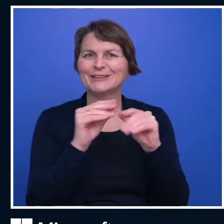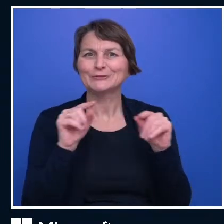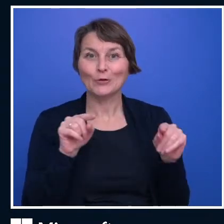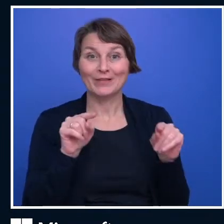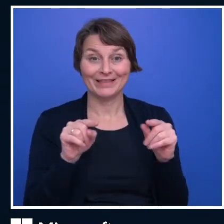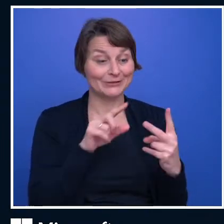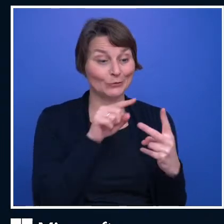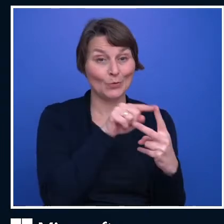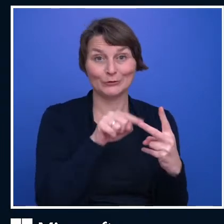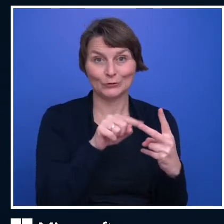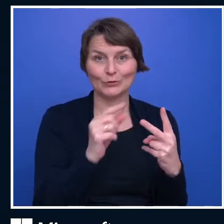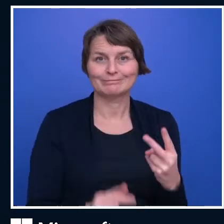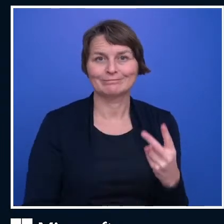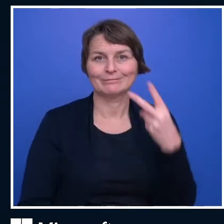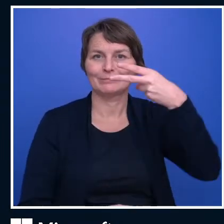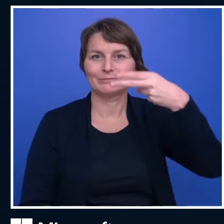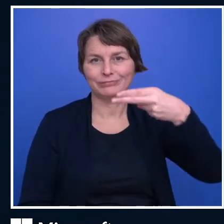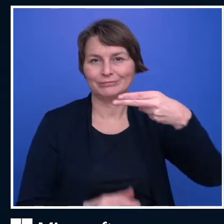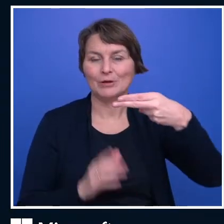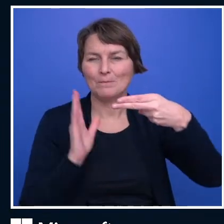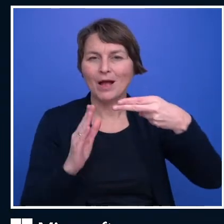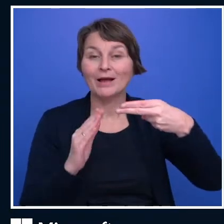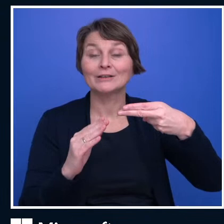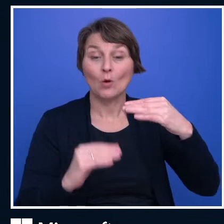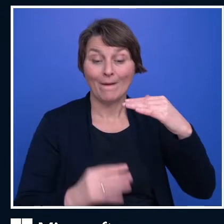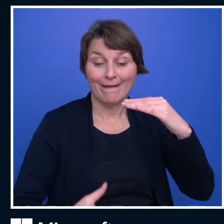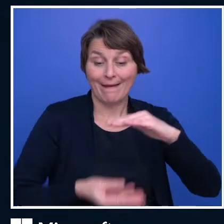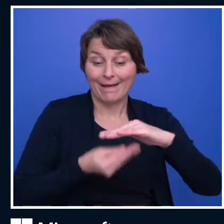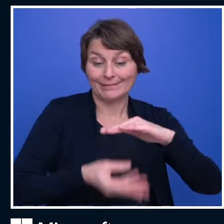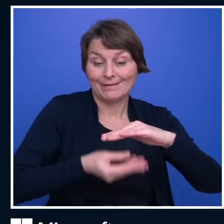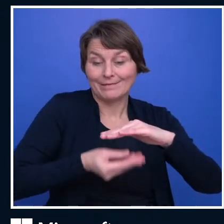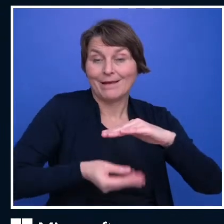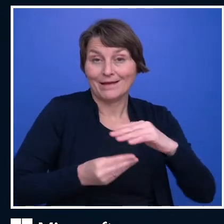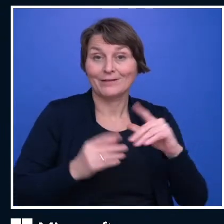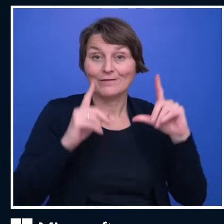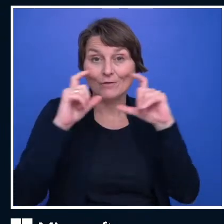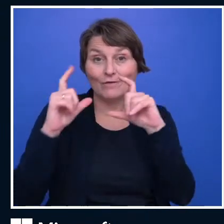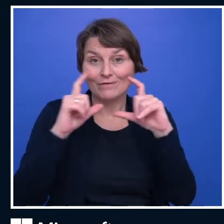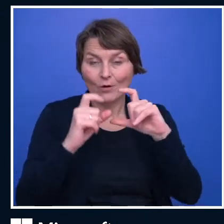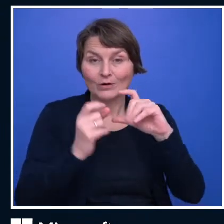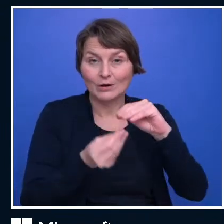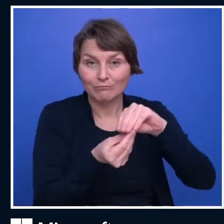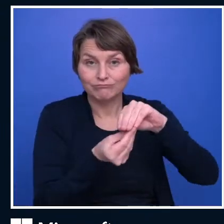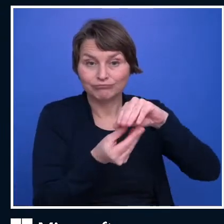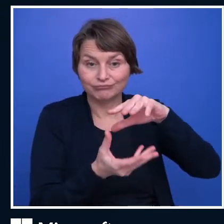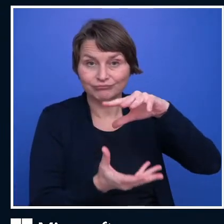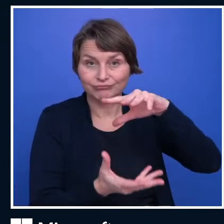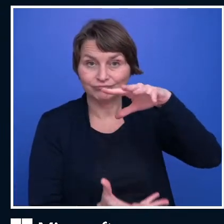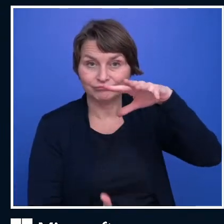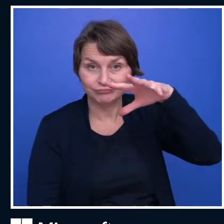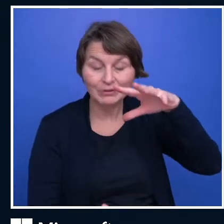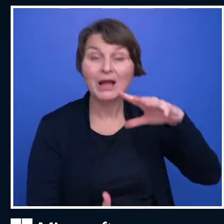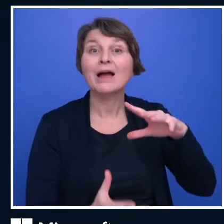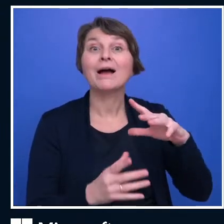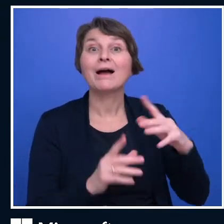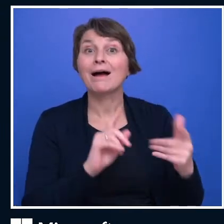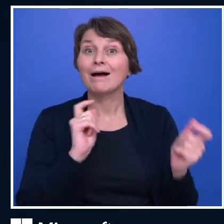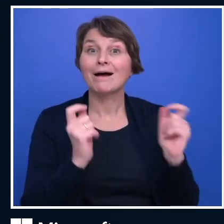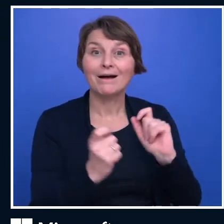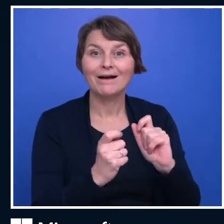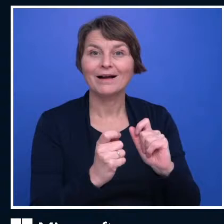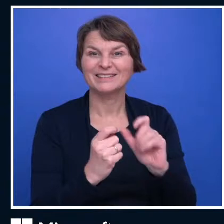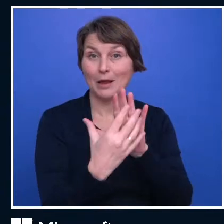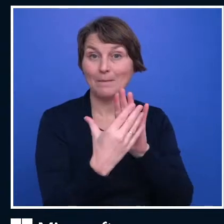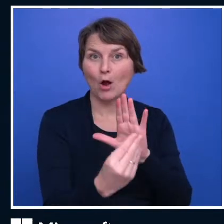more photos and practicing inclusivity while we do, our model would become more accurate of all the hummingbirds we say that